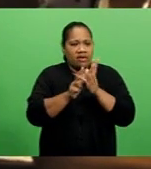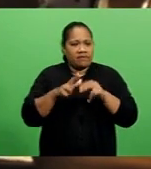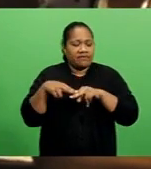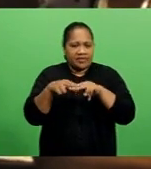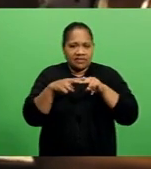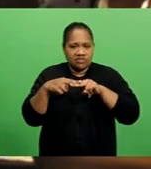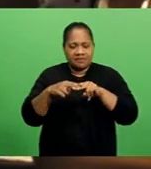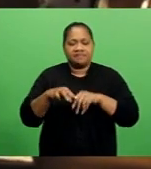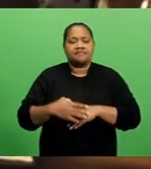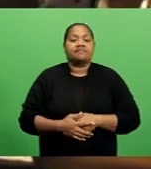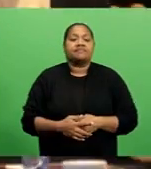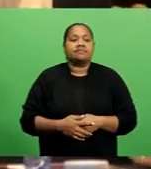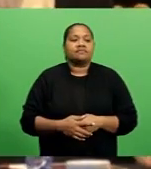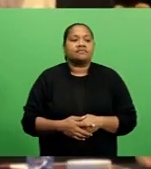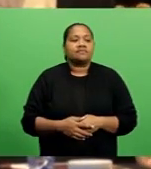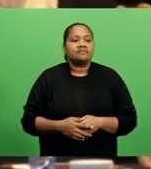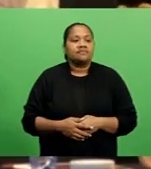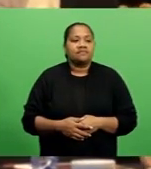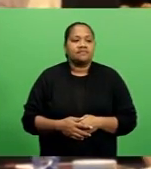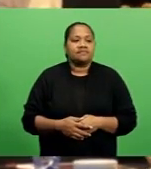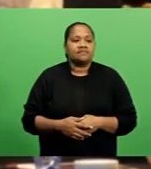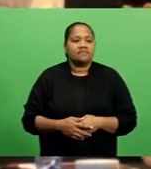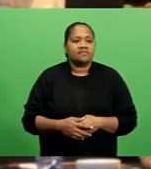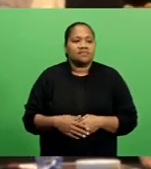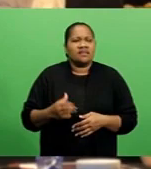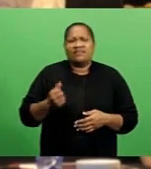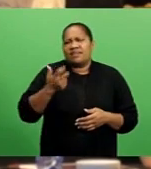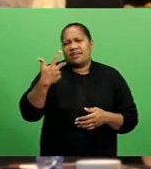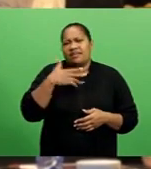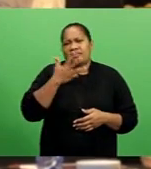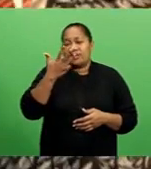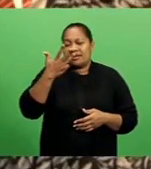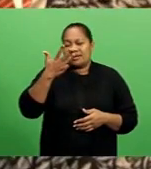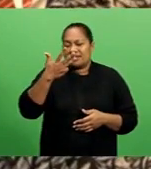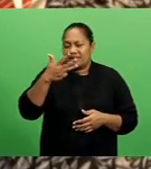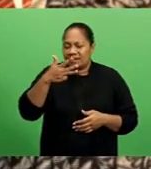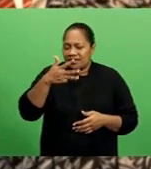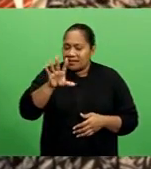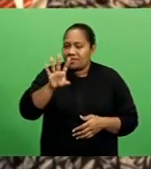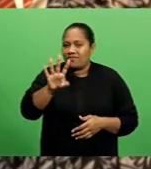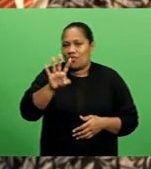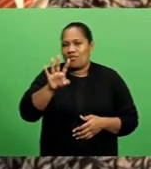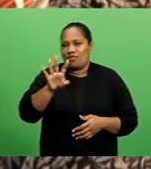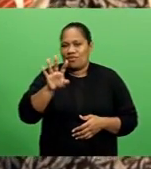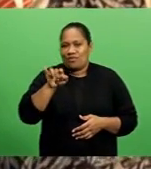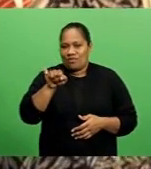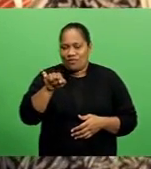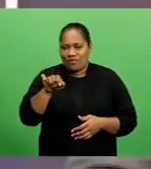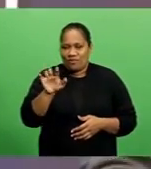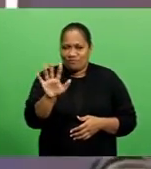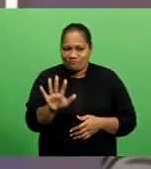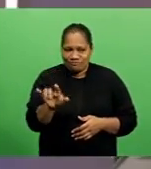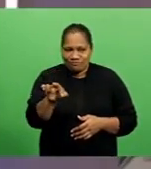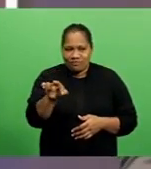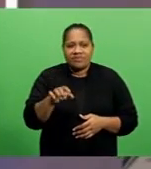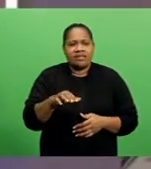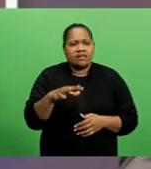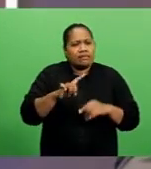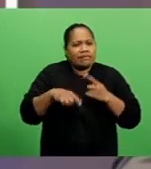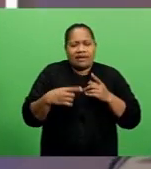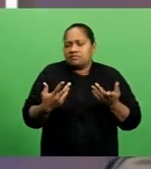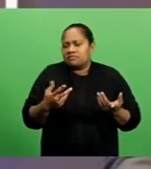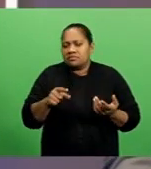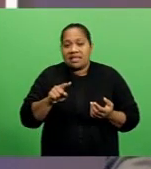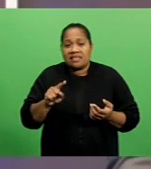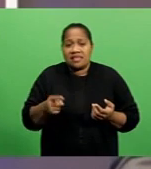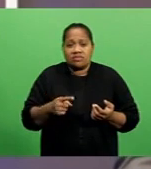up on the screen. 894 to be exact. Now, so that's about 1,000,